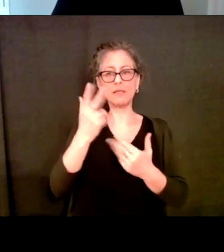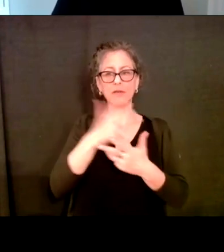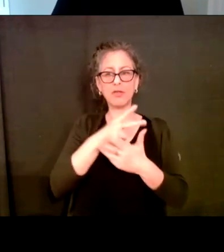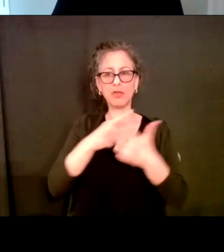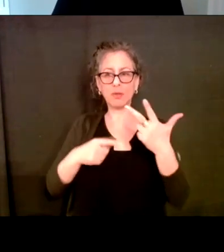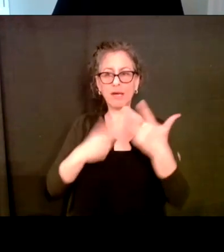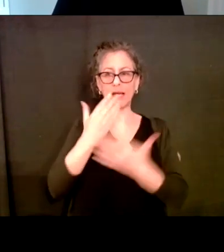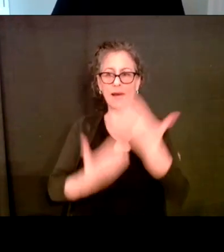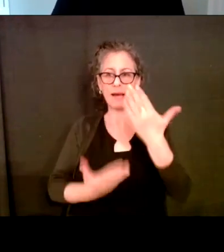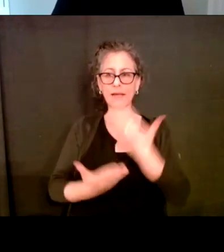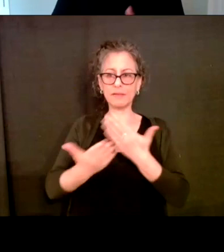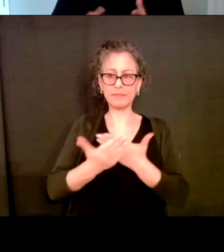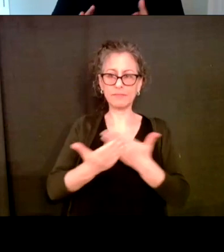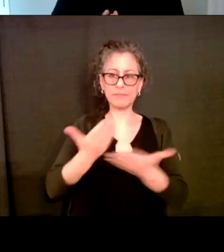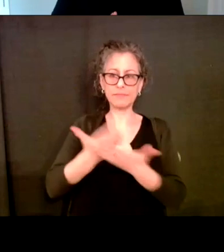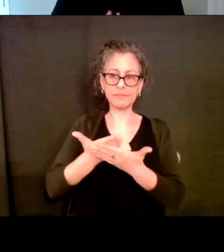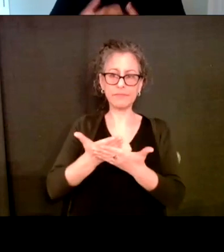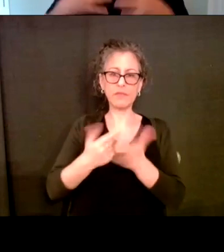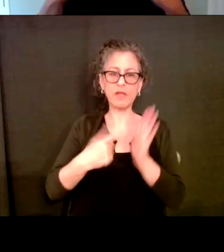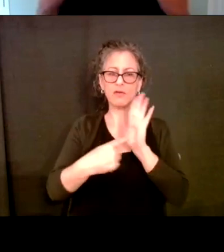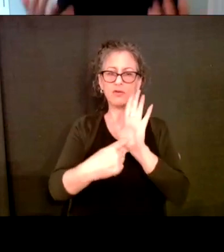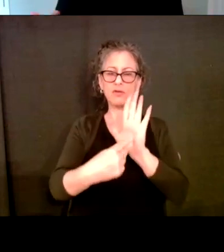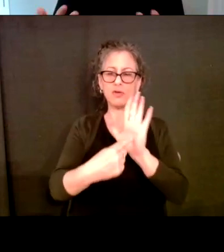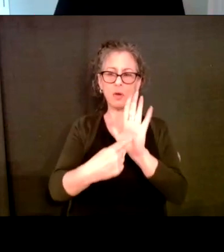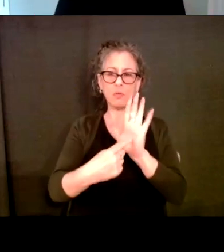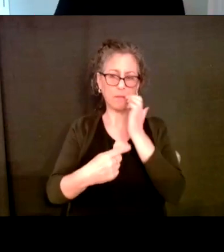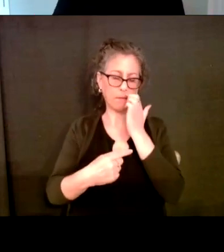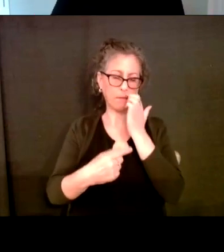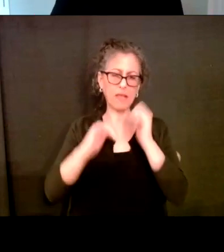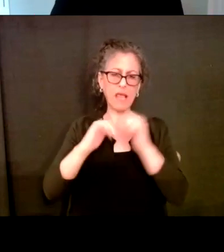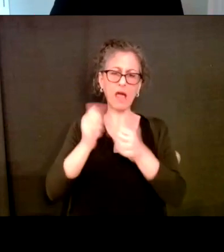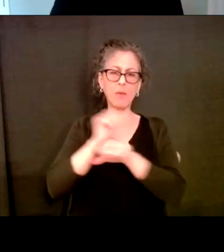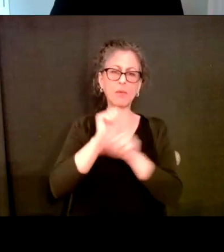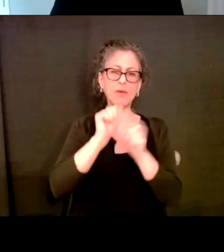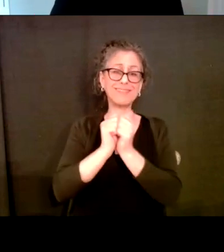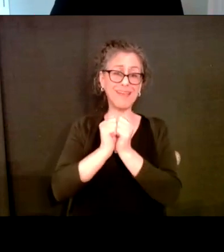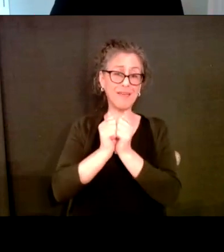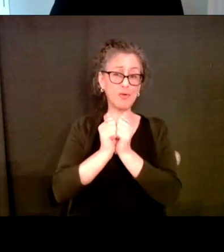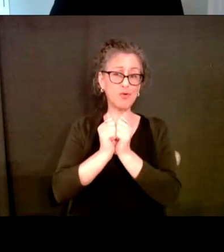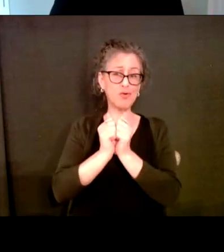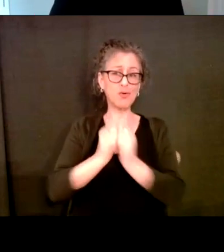and adult hands. And I use that to symbolize how are we working together?